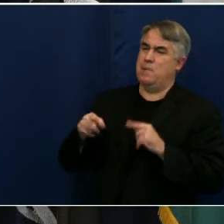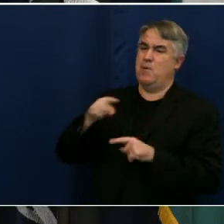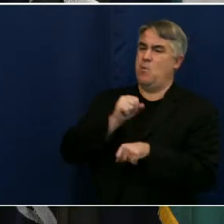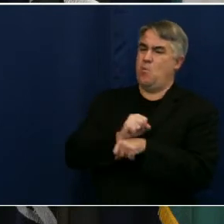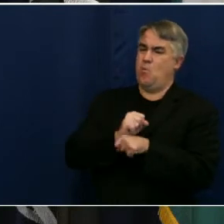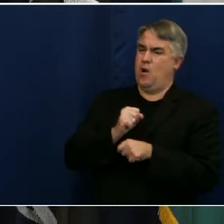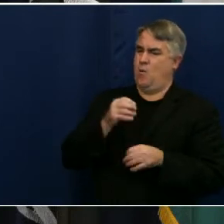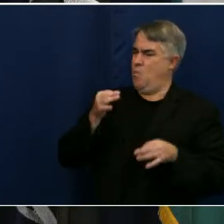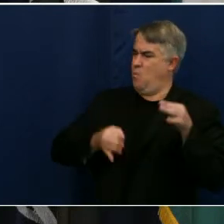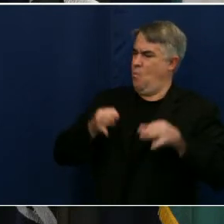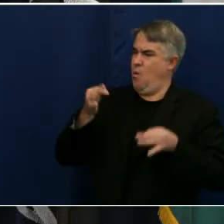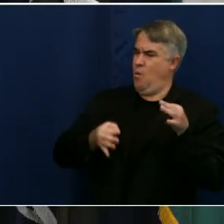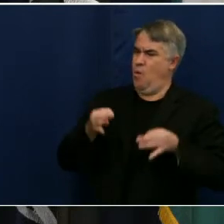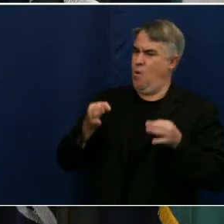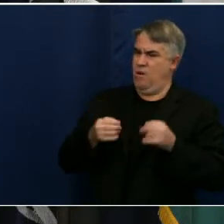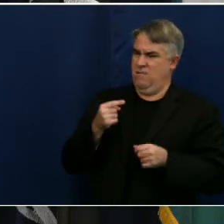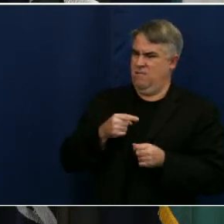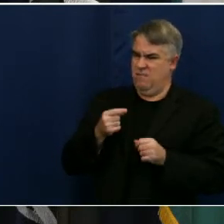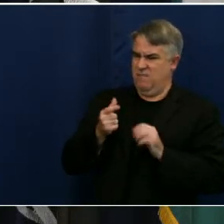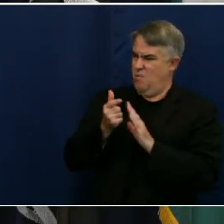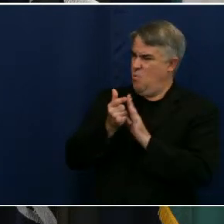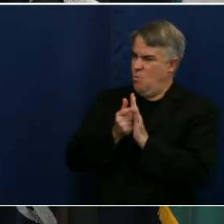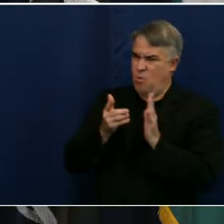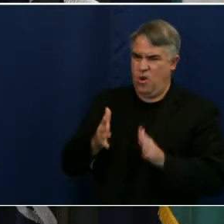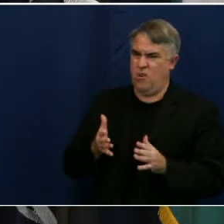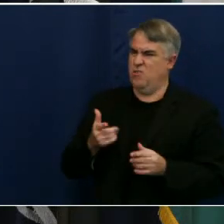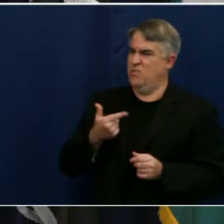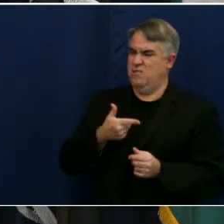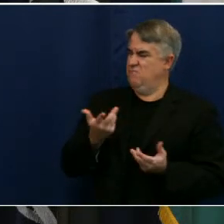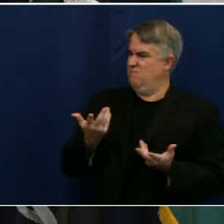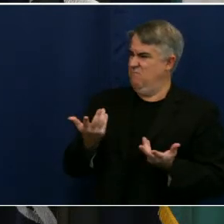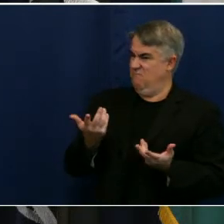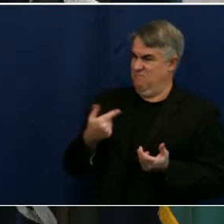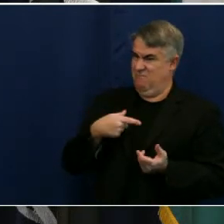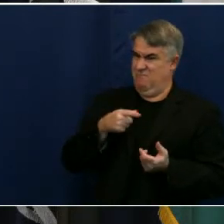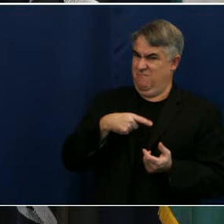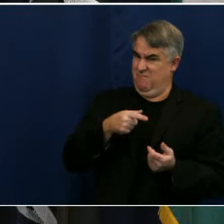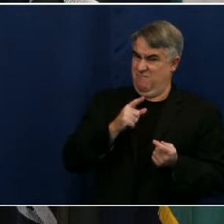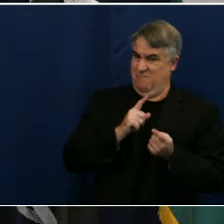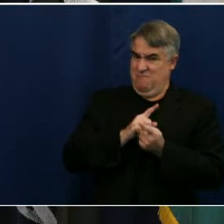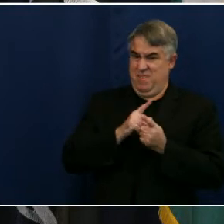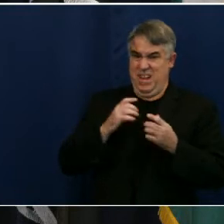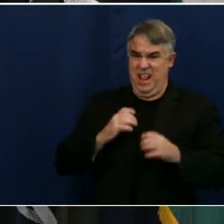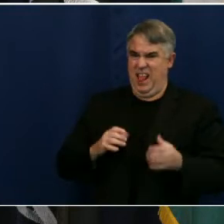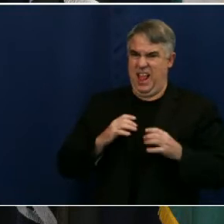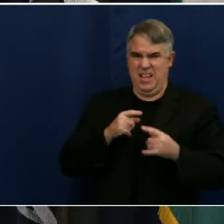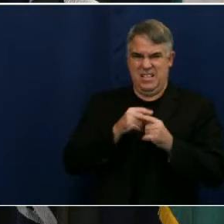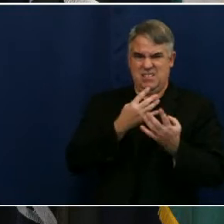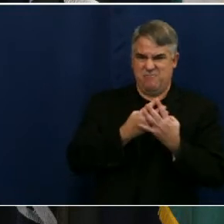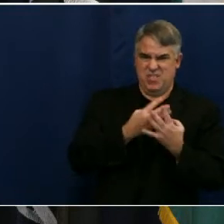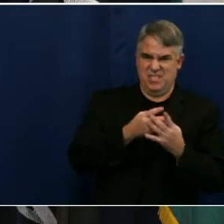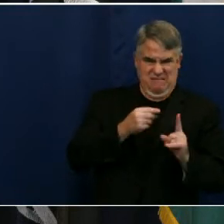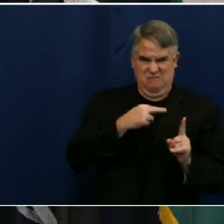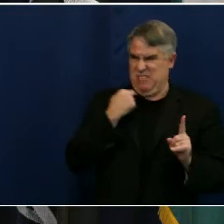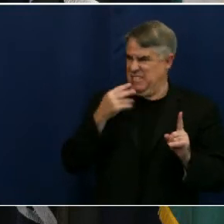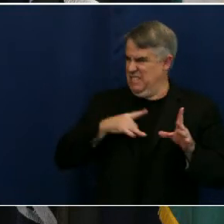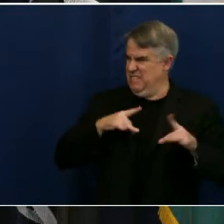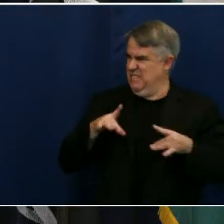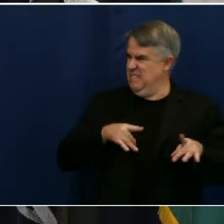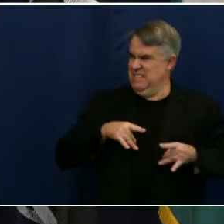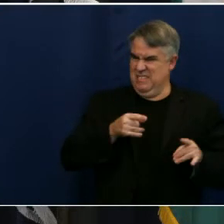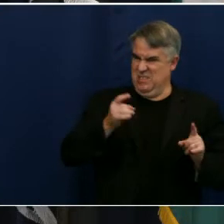like public defenders who meet with people coming out of the jails, where obviously they're at risk of this, and they don't seem to be on that